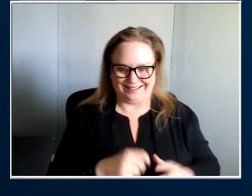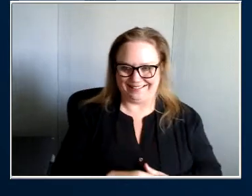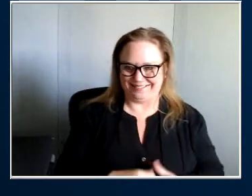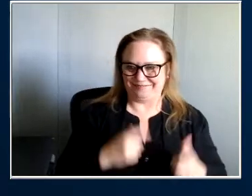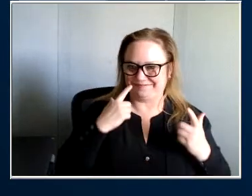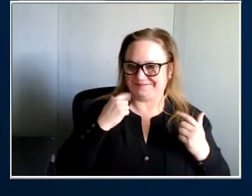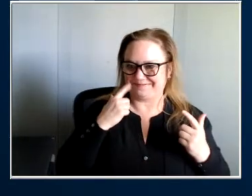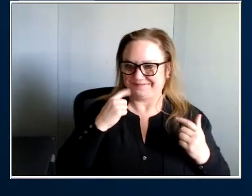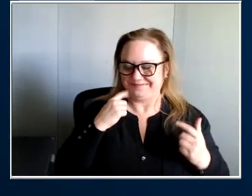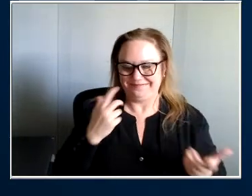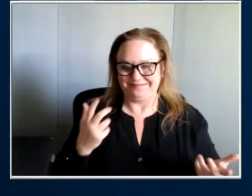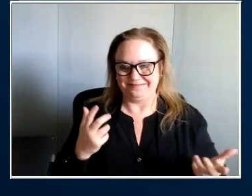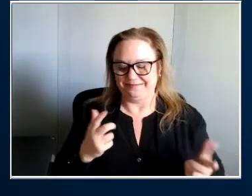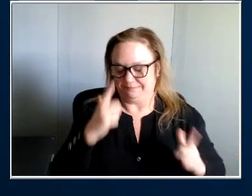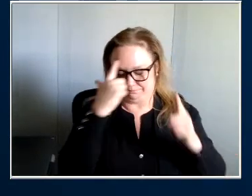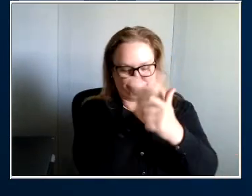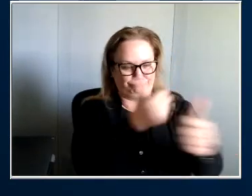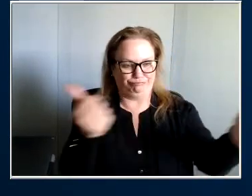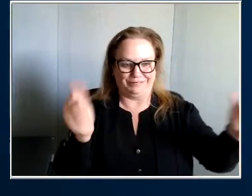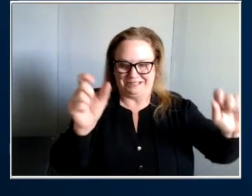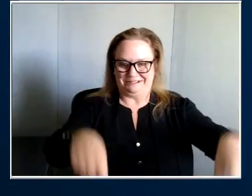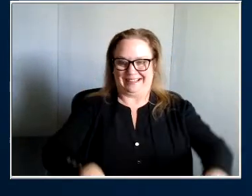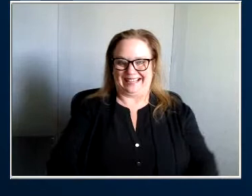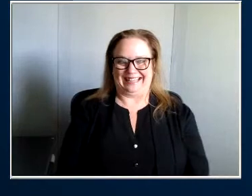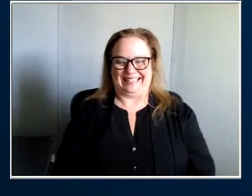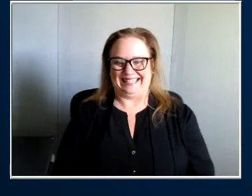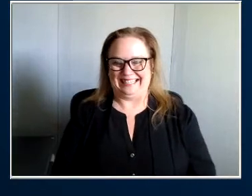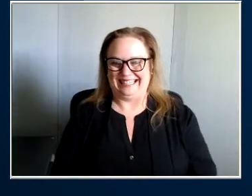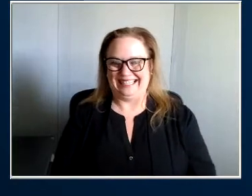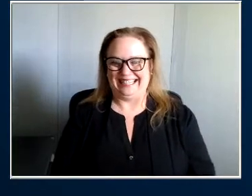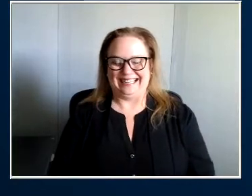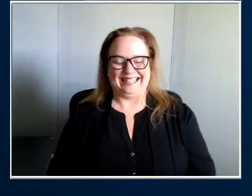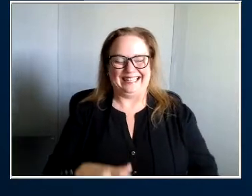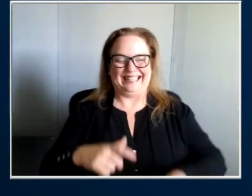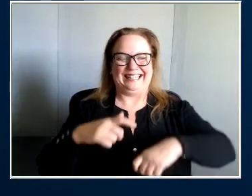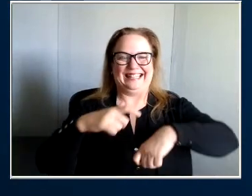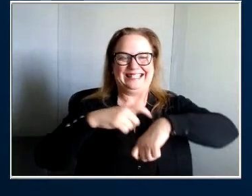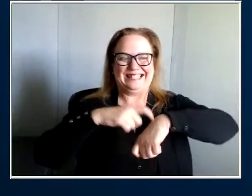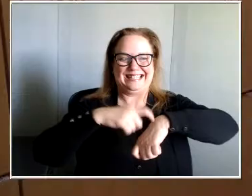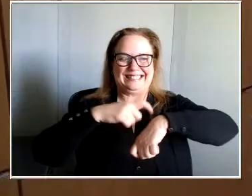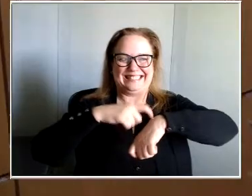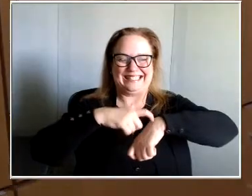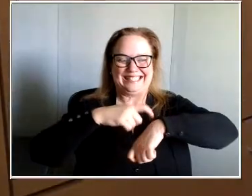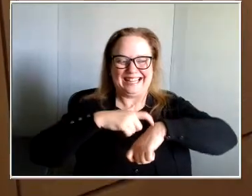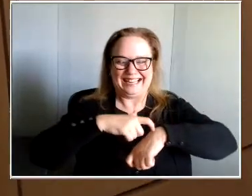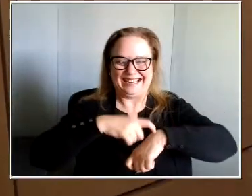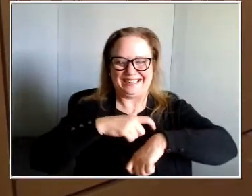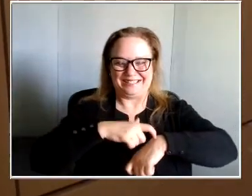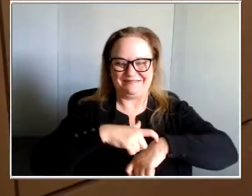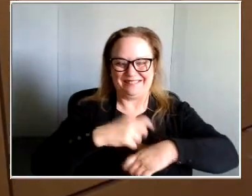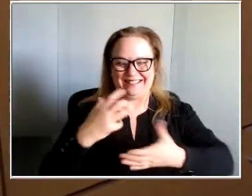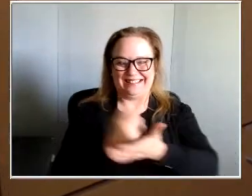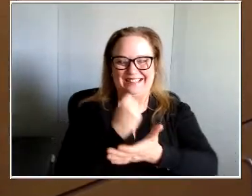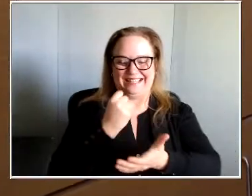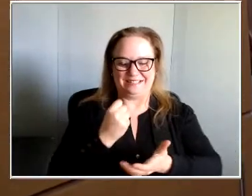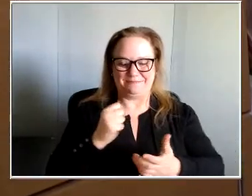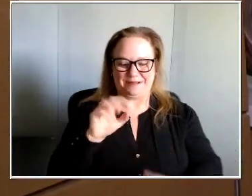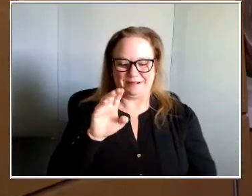Hey, to each their own. Well, This is that time yeah. to be a little